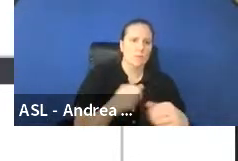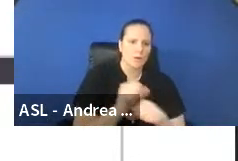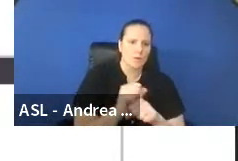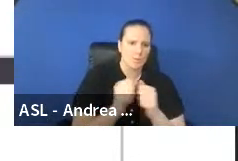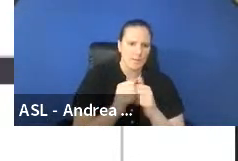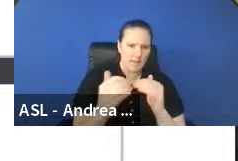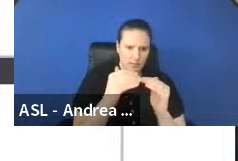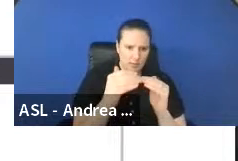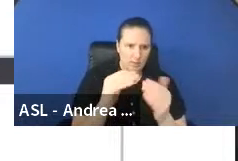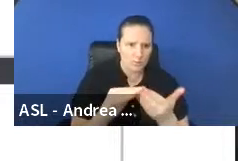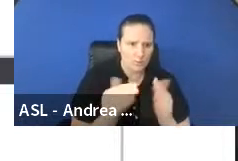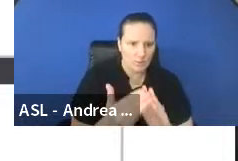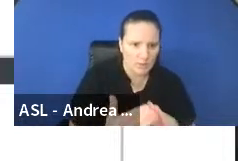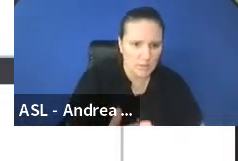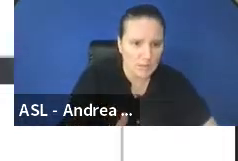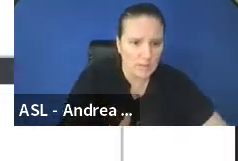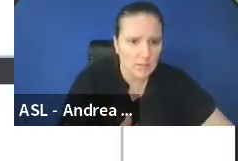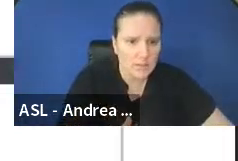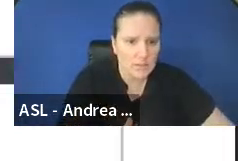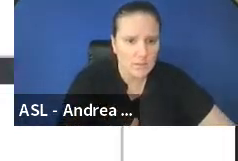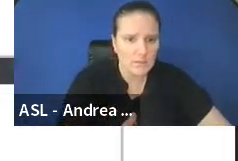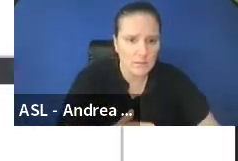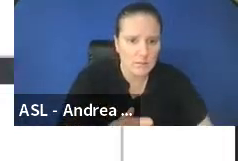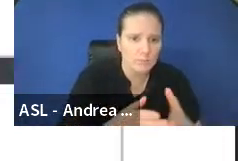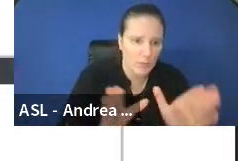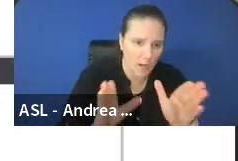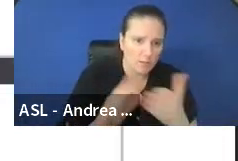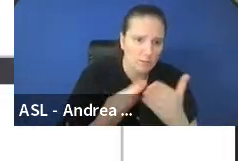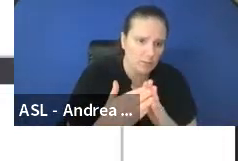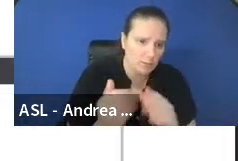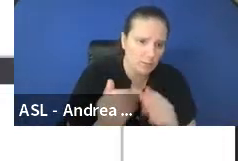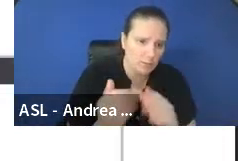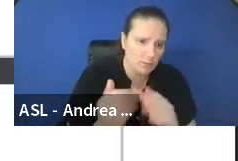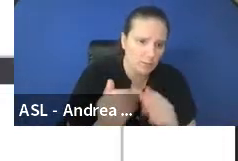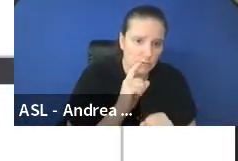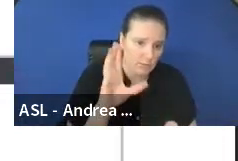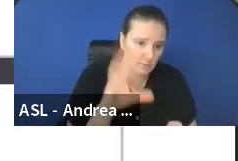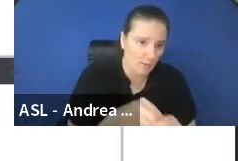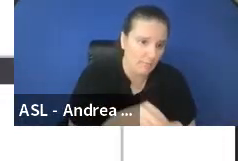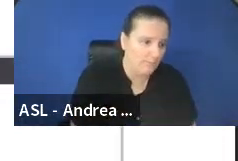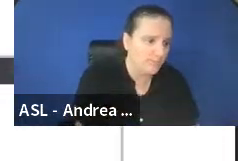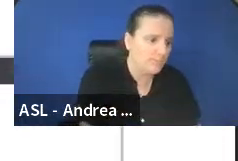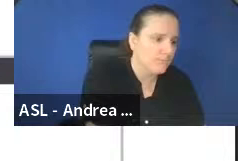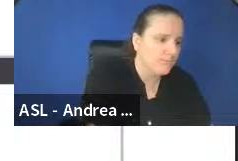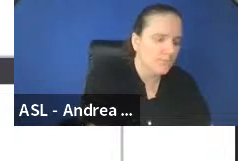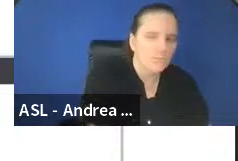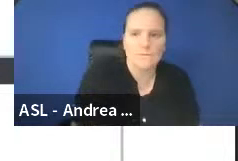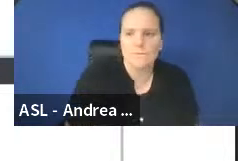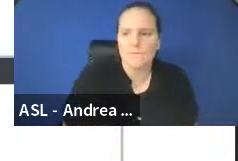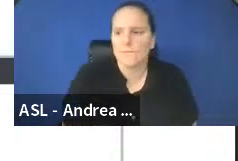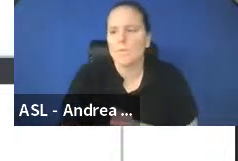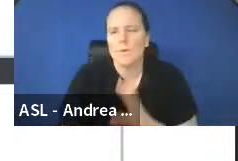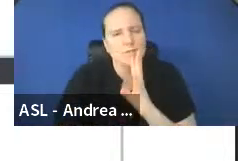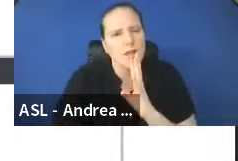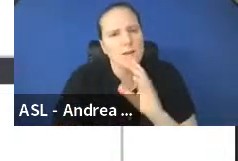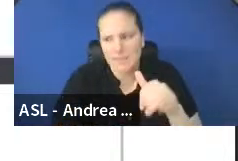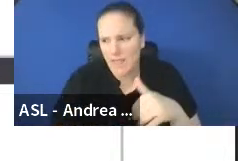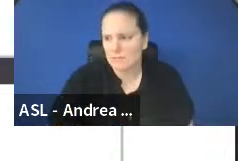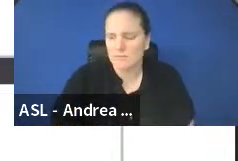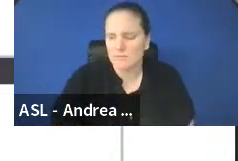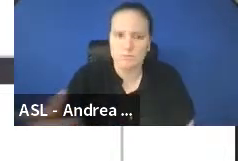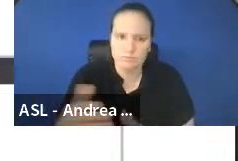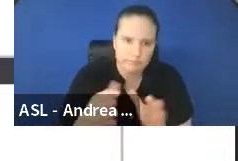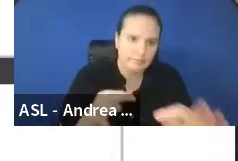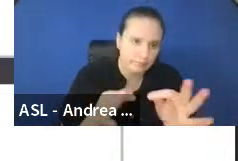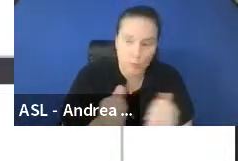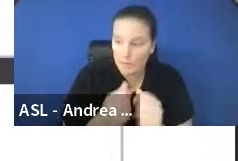community advisory groups and the broader community to make sure that is folded in. And we'll talk a little bit about that as we go through this, all with the